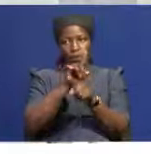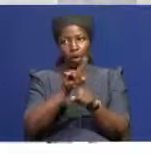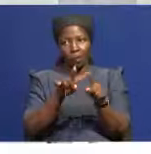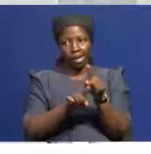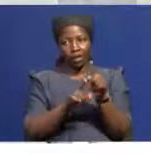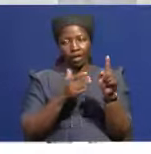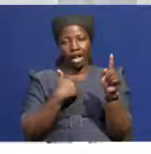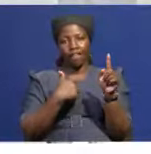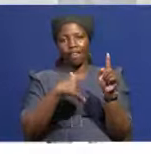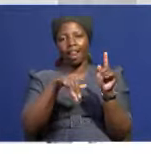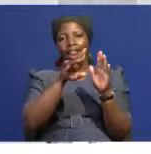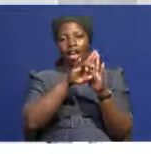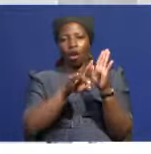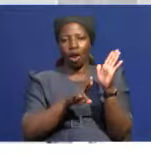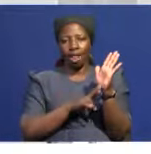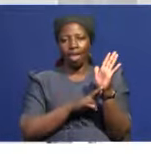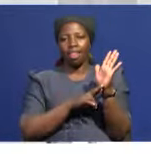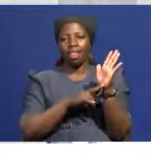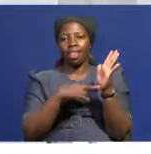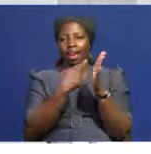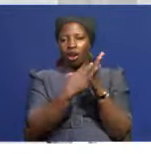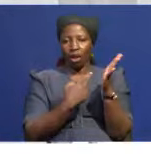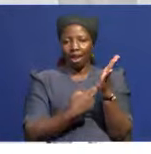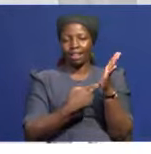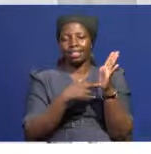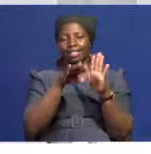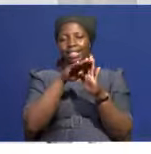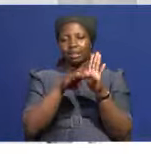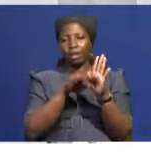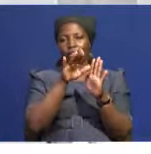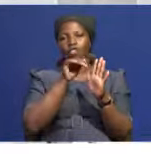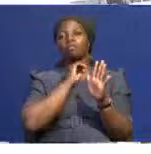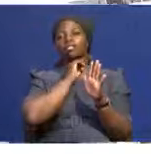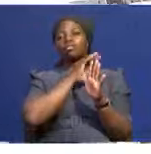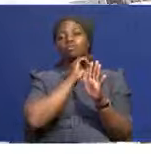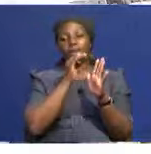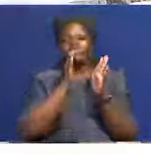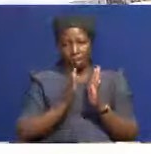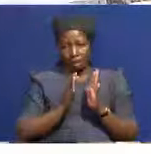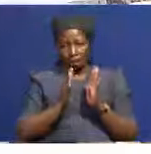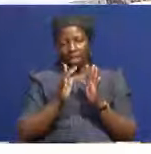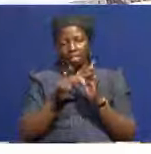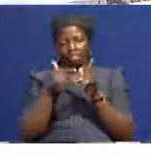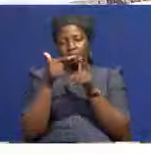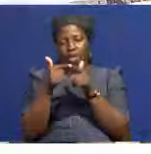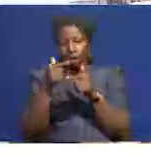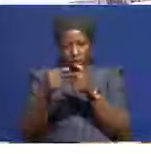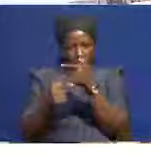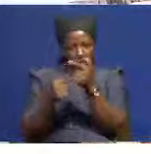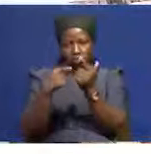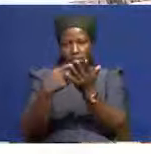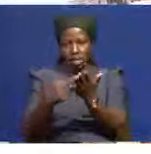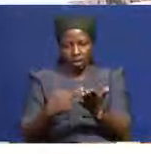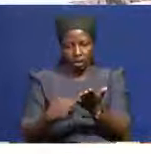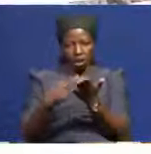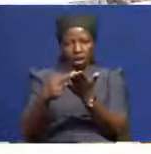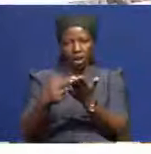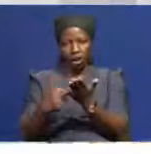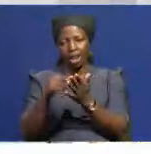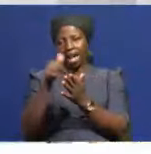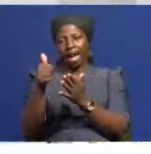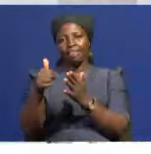recorded statements from the complainant, and we're still on course. We're still recording other statements.